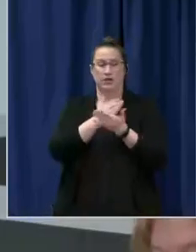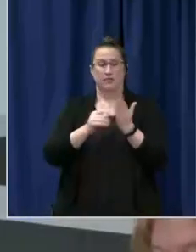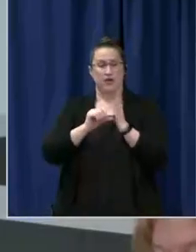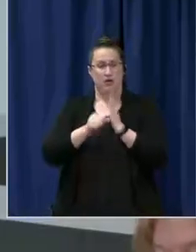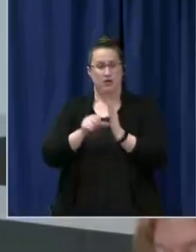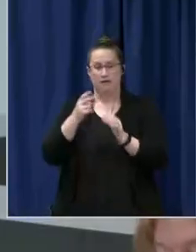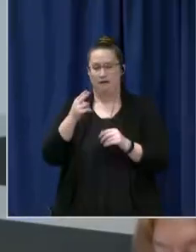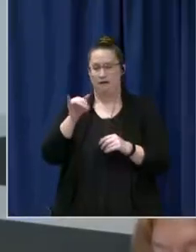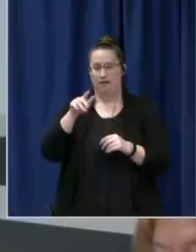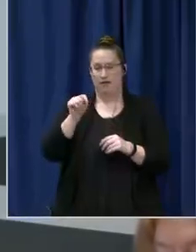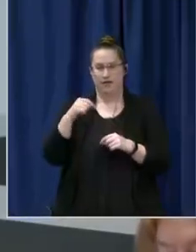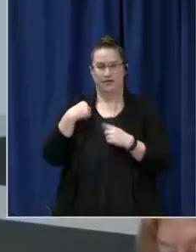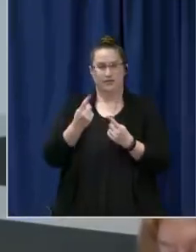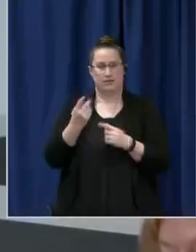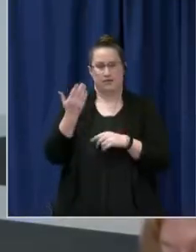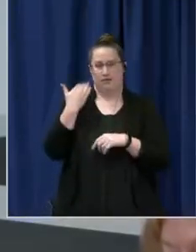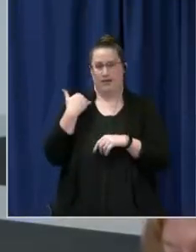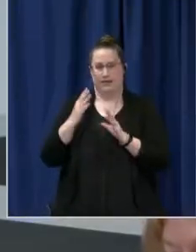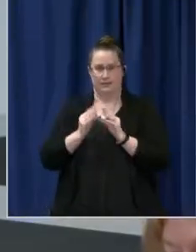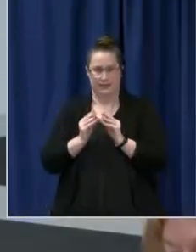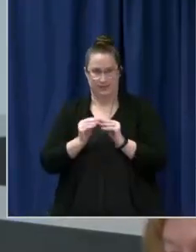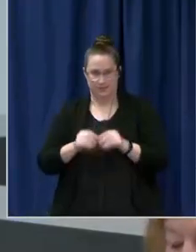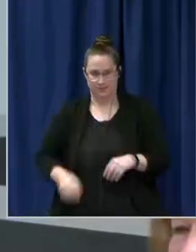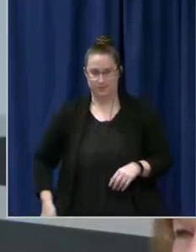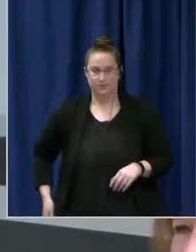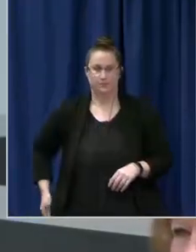since the last meeting we had,